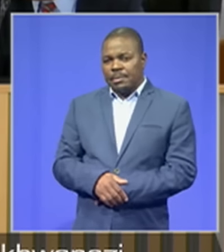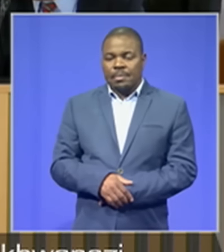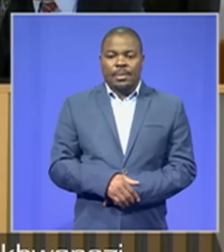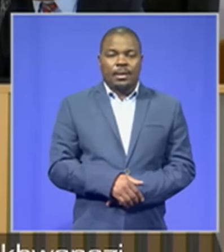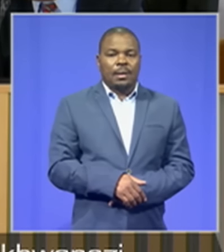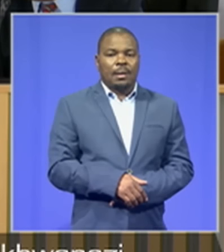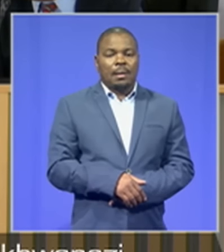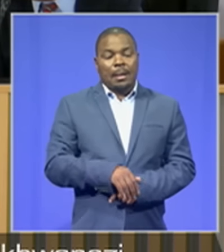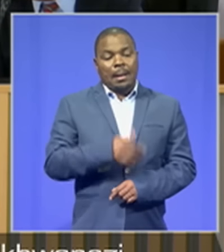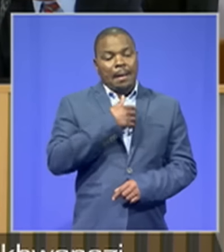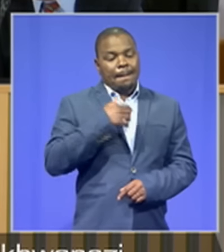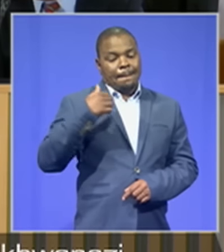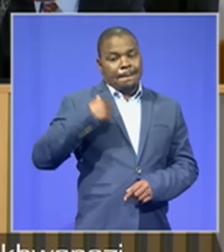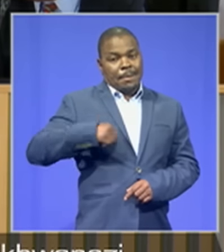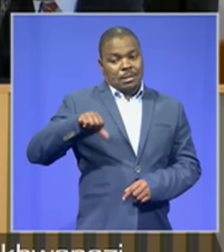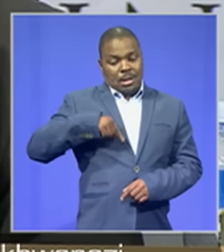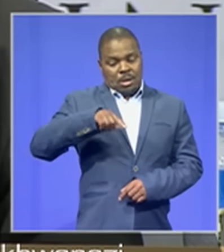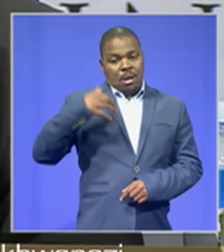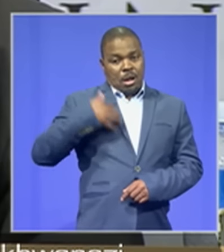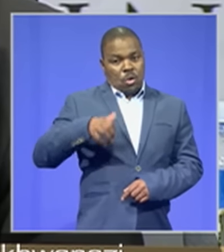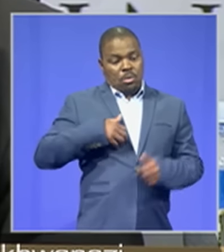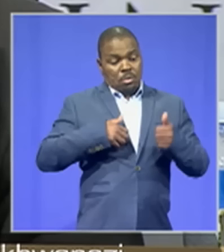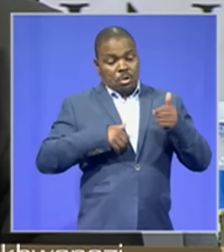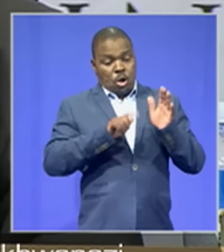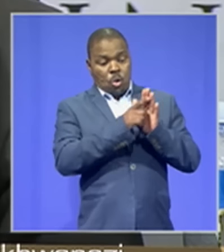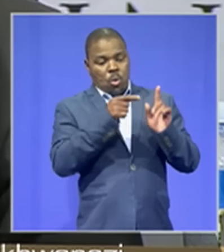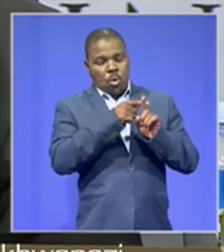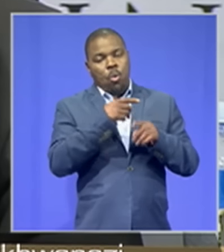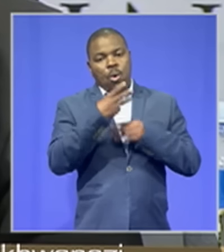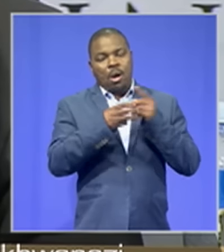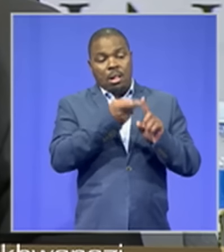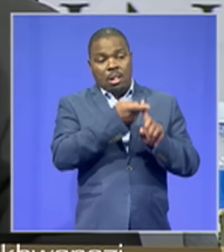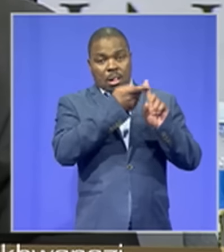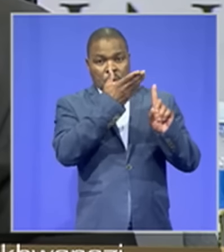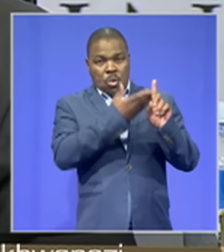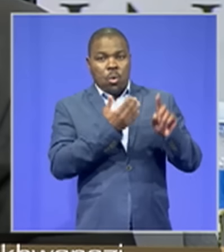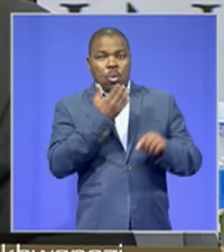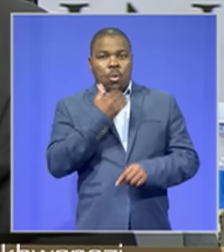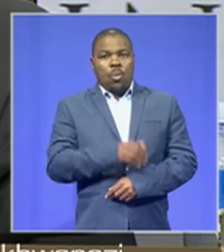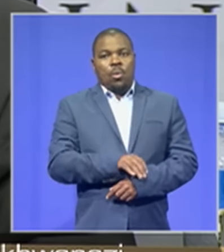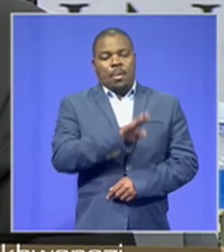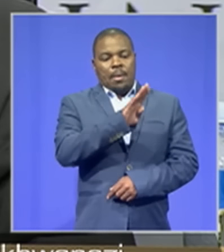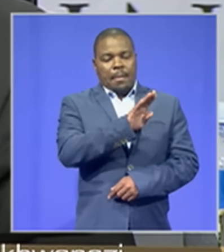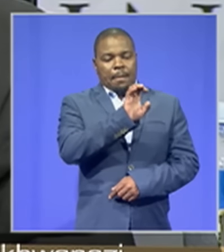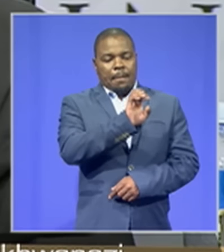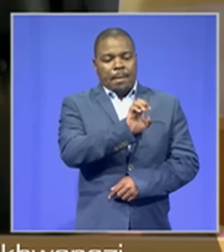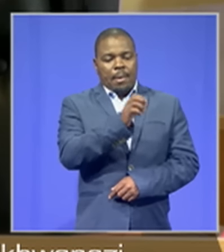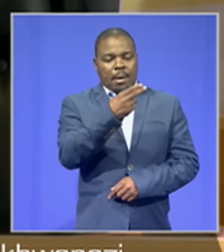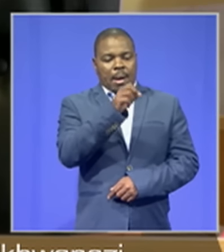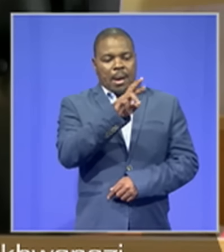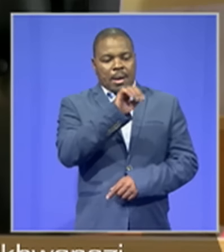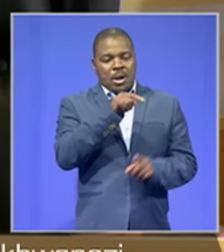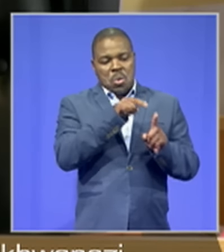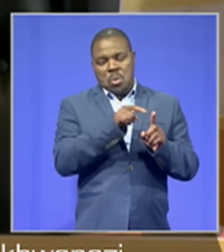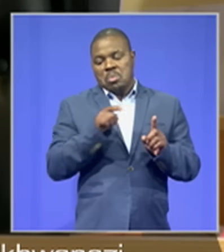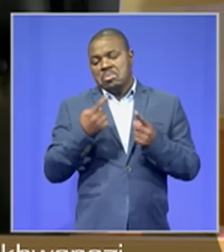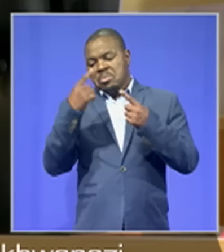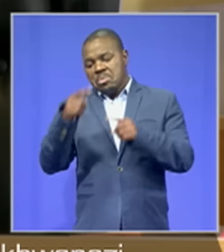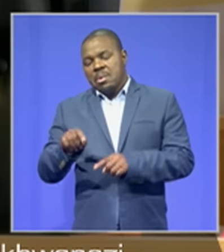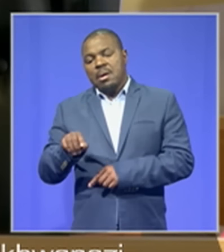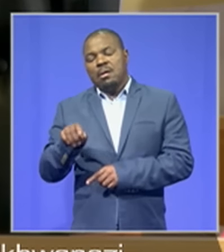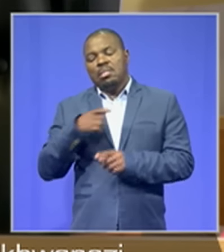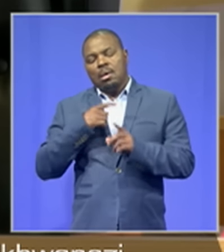Kaolele ntloho ya molao wa masepala wa Ikuruleni e kgennwe nakwana mosebetsing e leng Advocate Kemraj Kemi Behari o ile a tshwanela ho araba dipotso